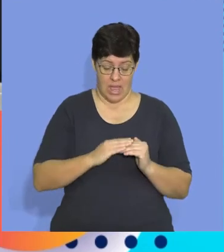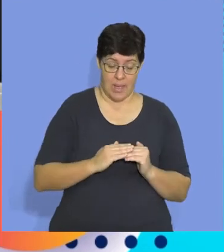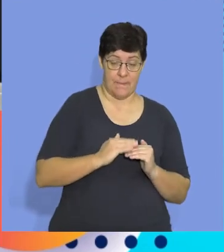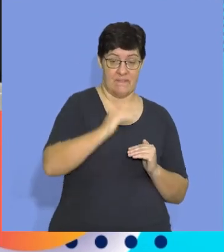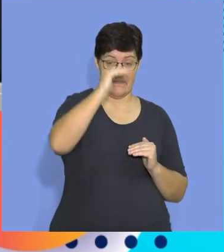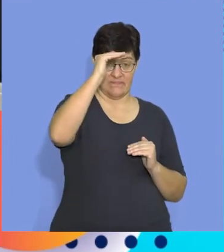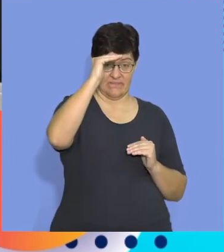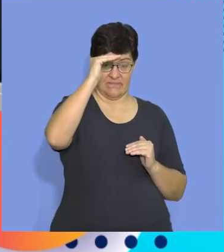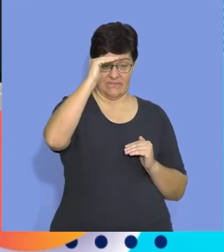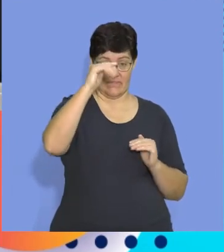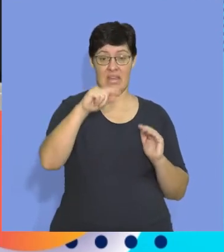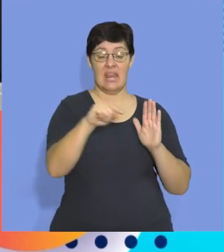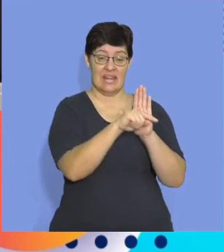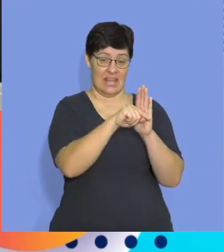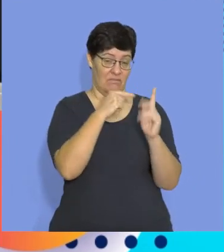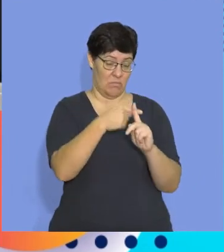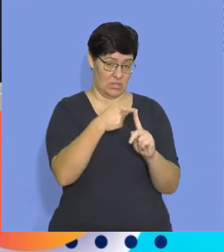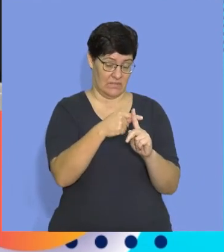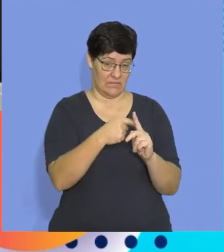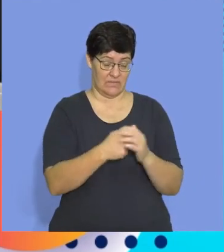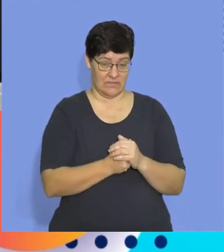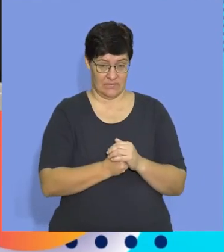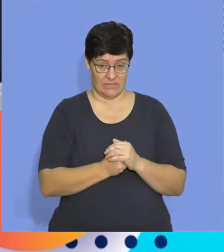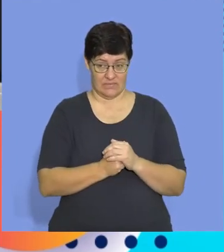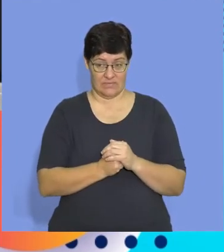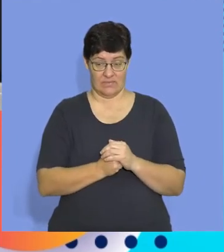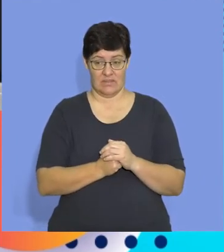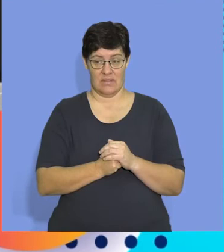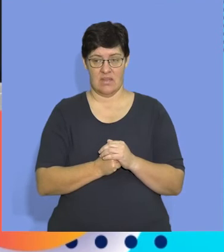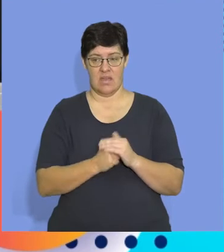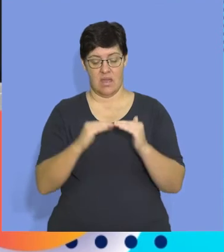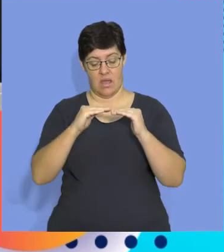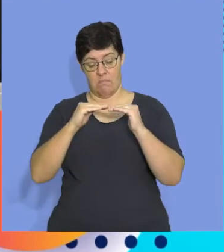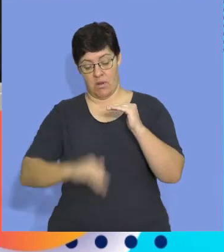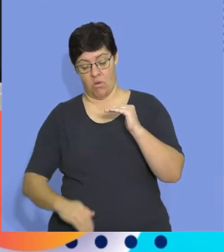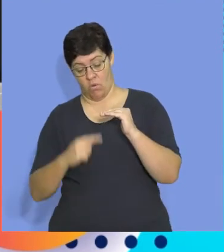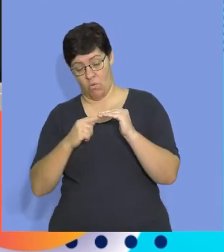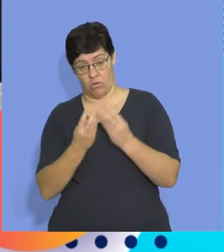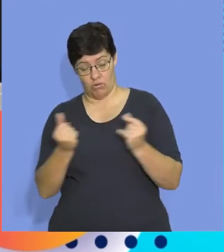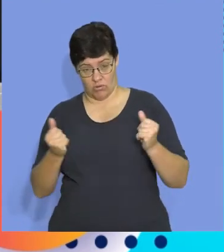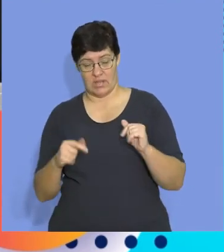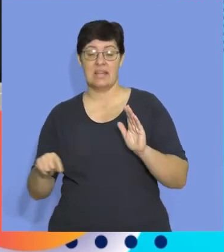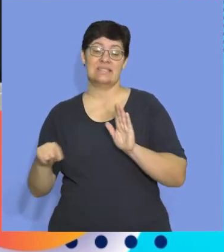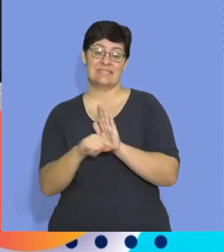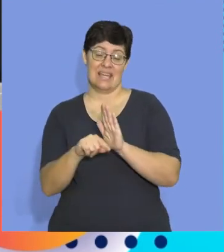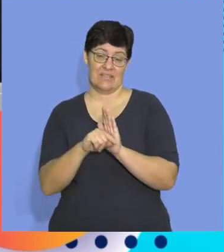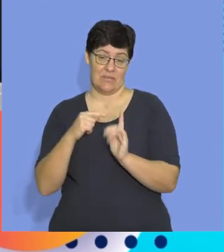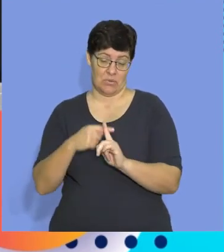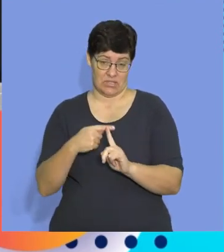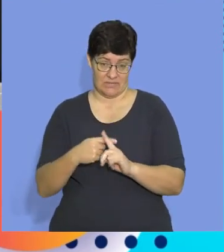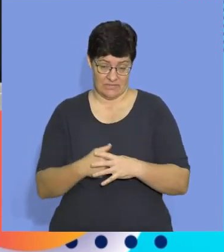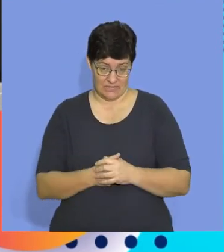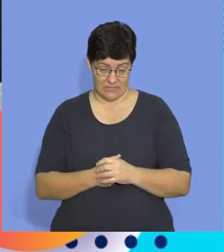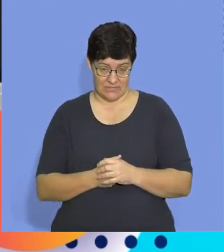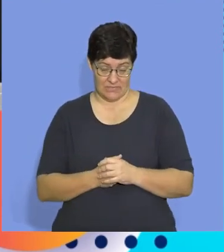the ground is either negative or positive in terms of displacement. Everything below the ground is negative or positive.